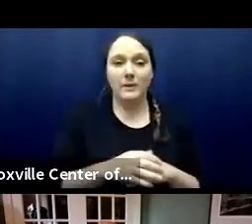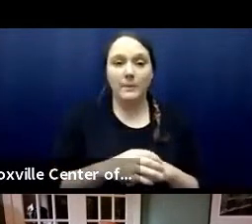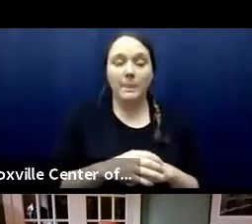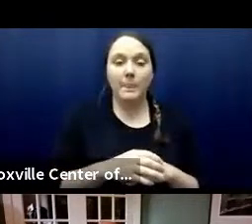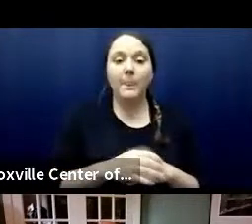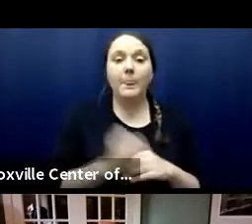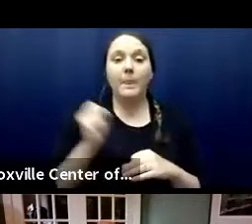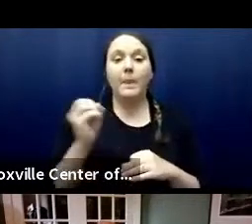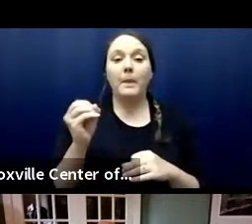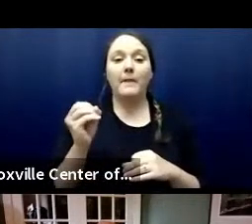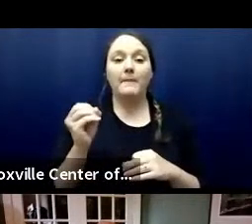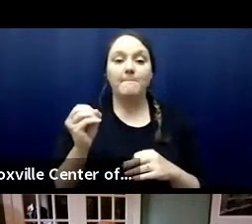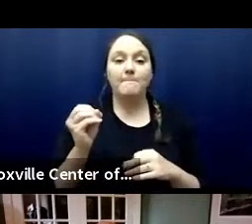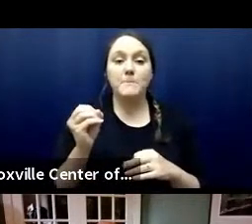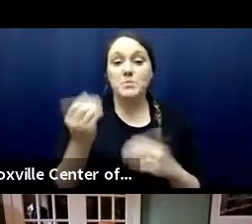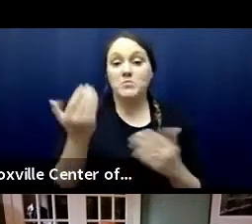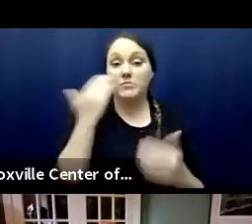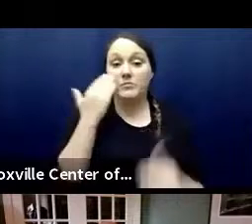So,